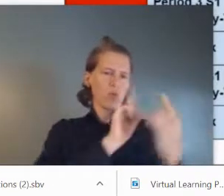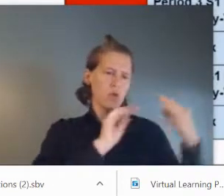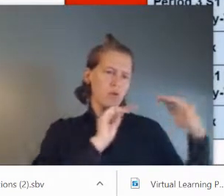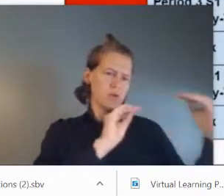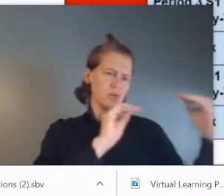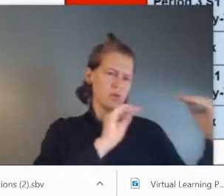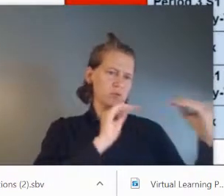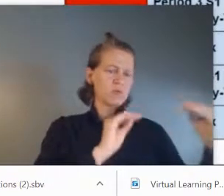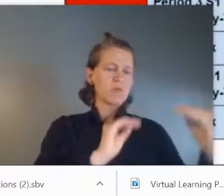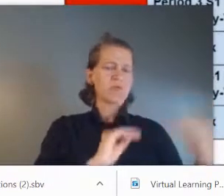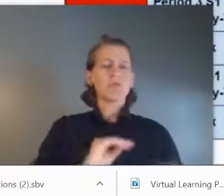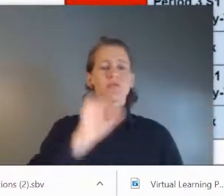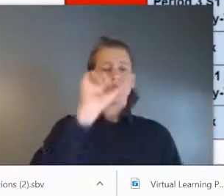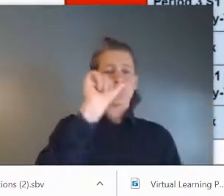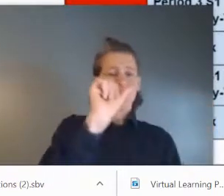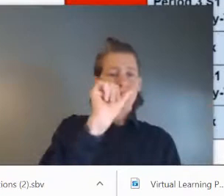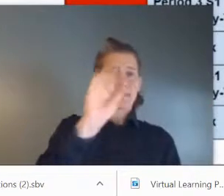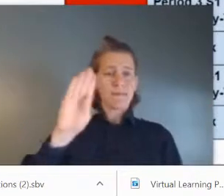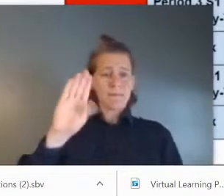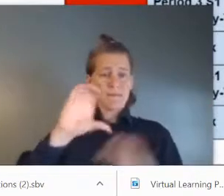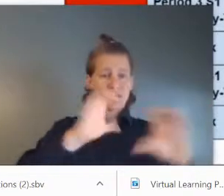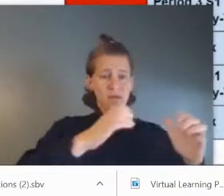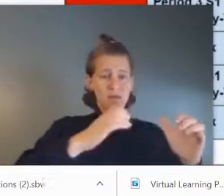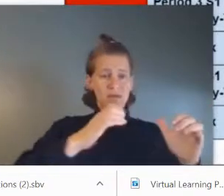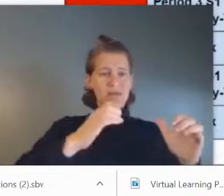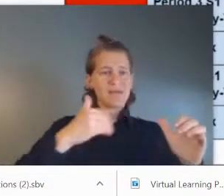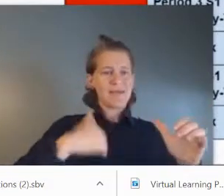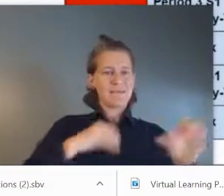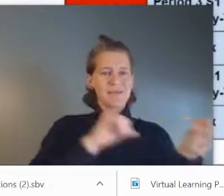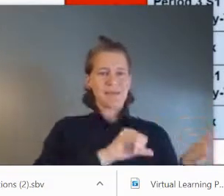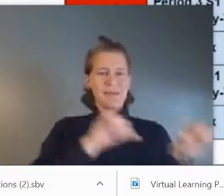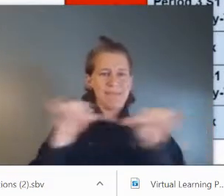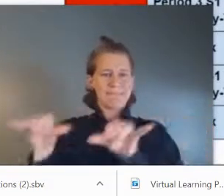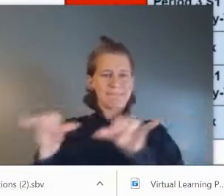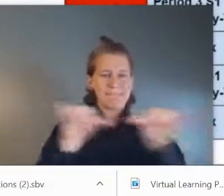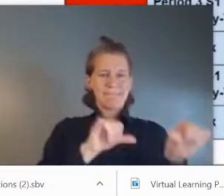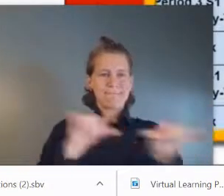same proportion of instruction to that found in regular in-person instruction.